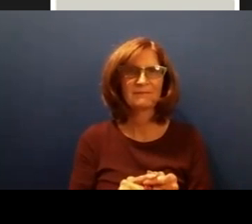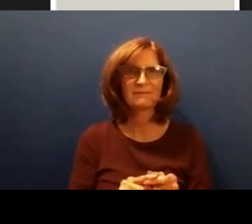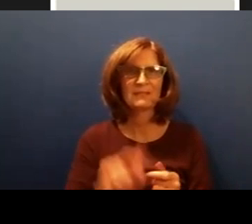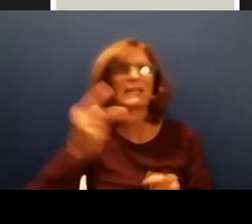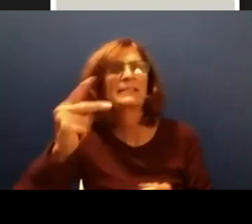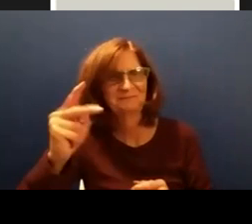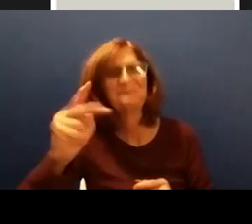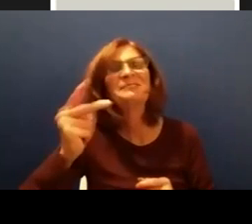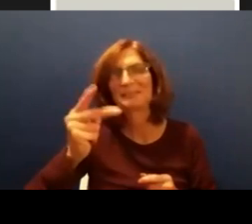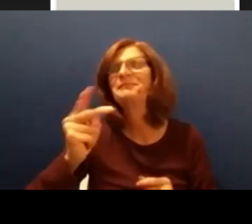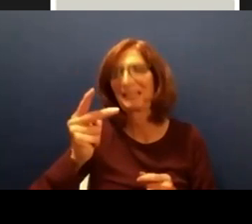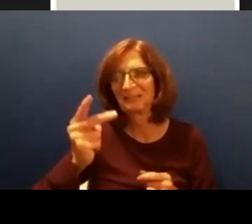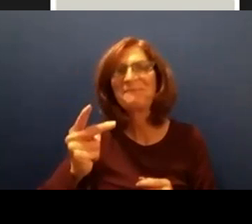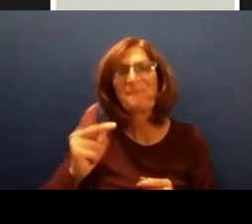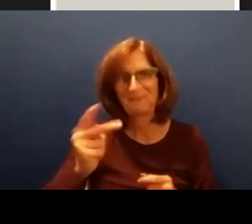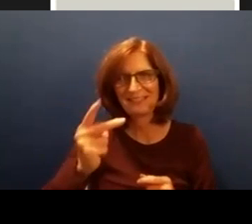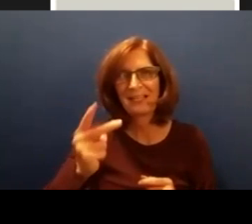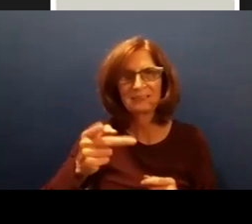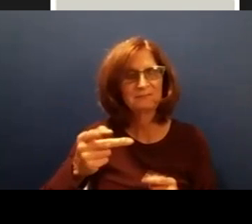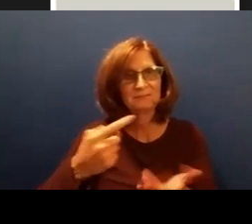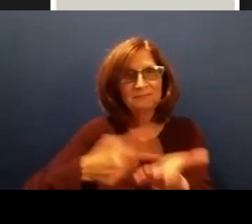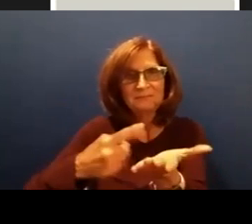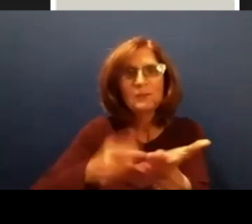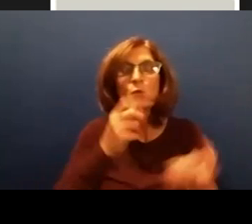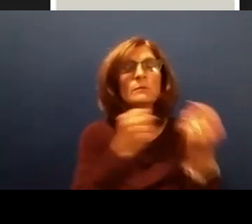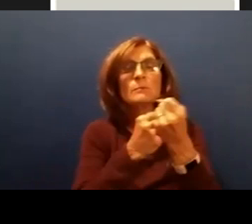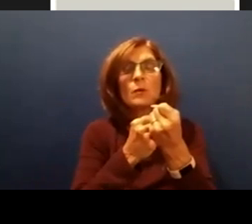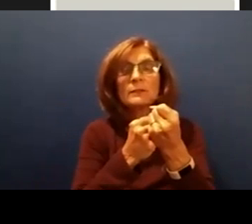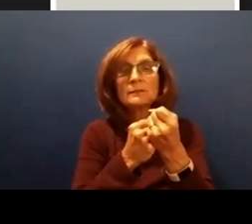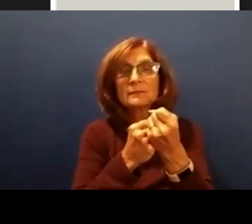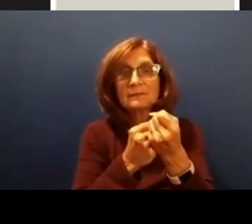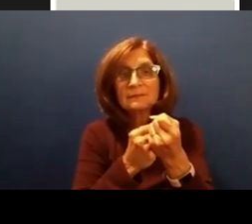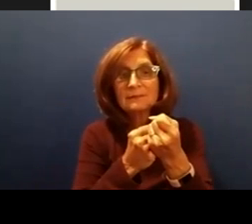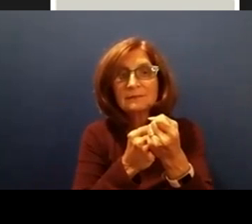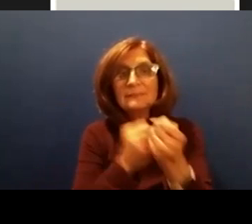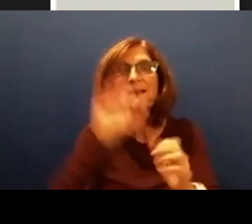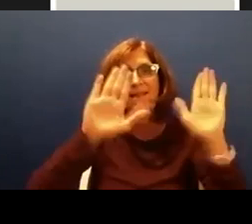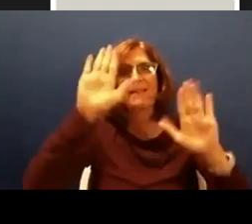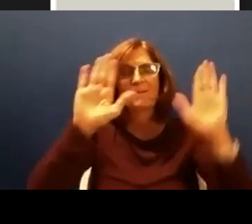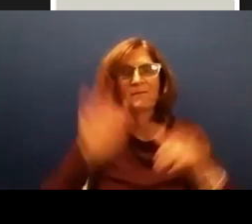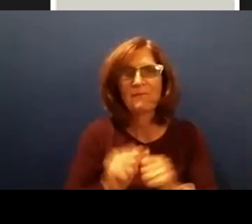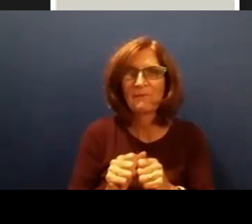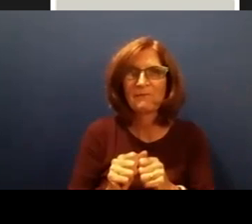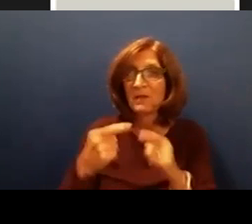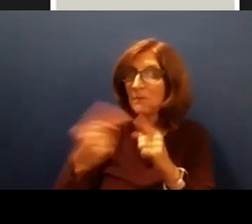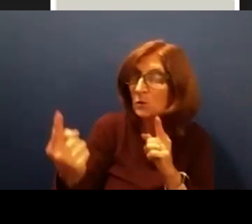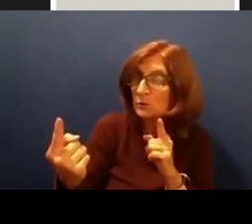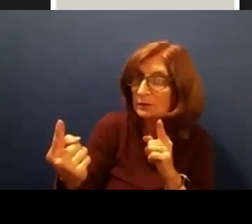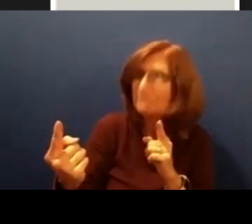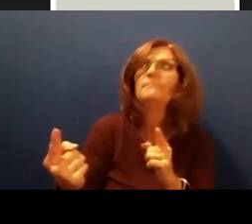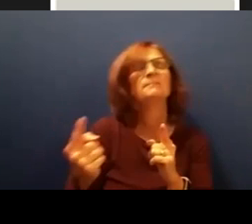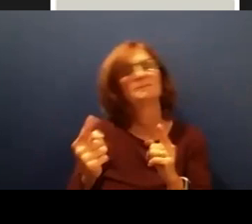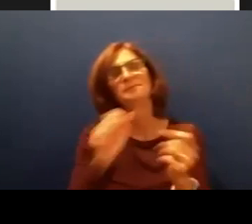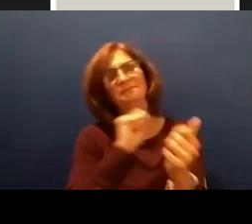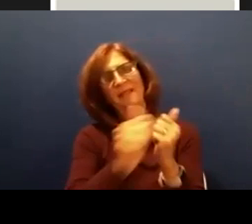Second. Motion and any further discussion, and all those in favor? Aye. Aye. Opposed? Motion